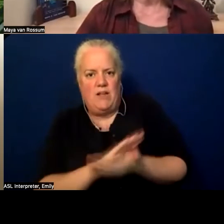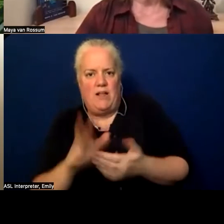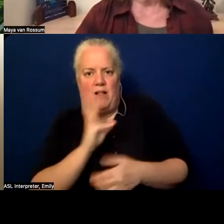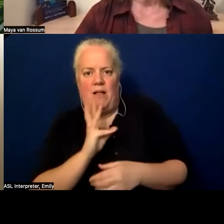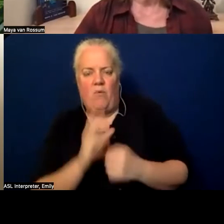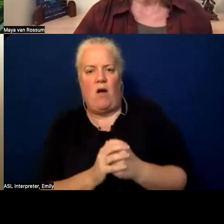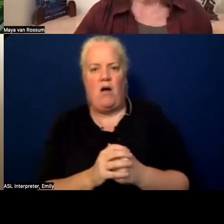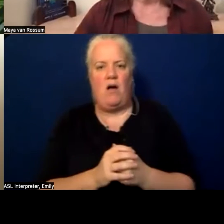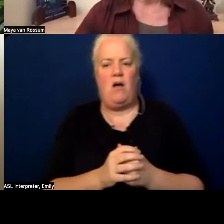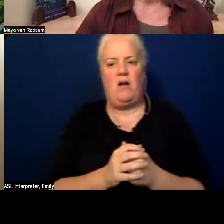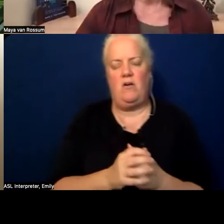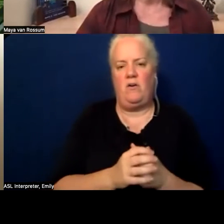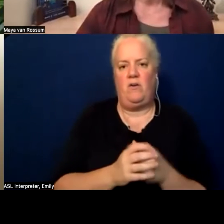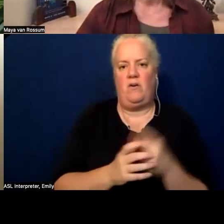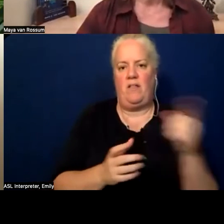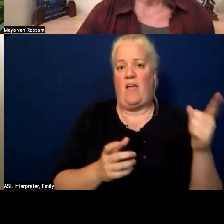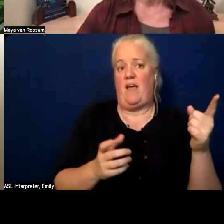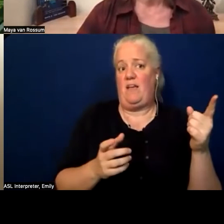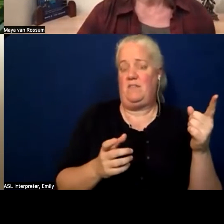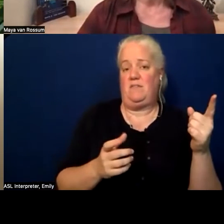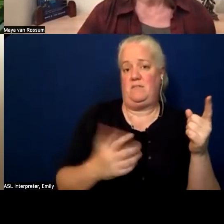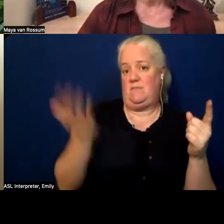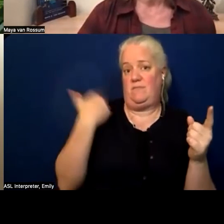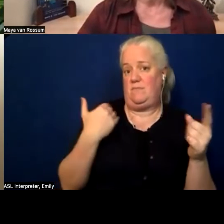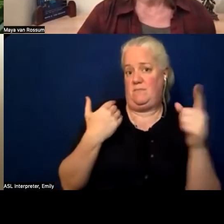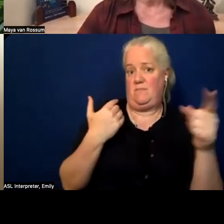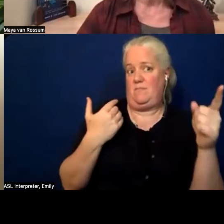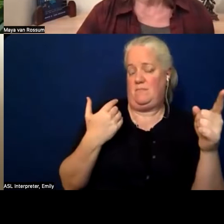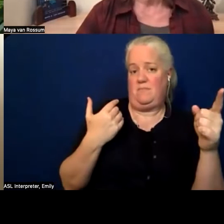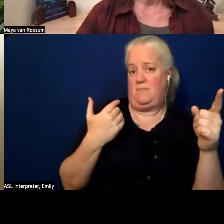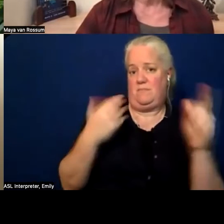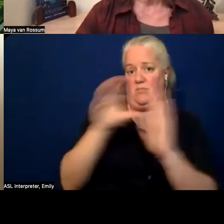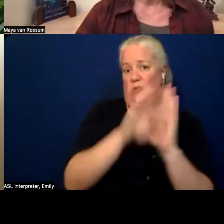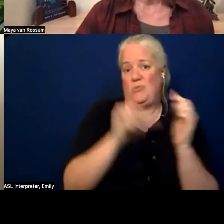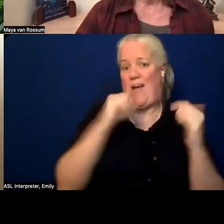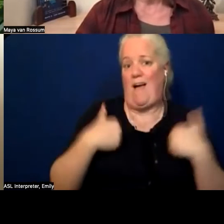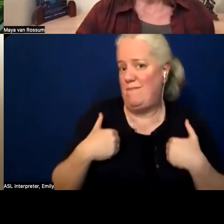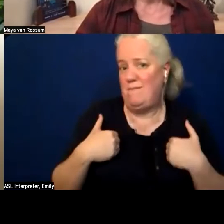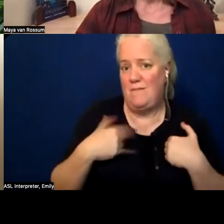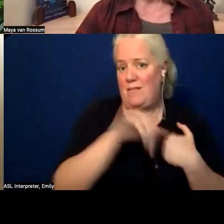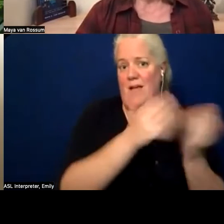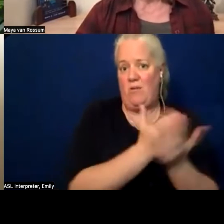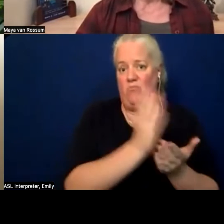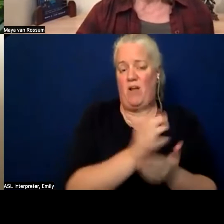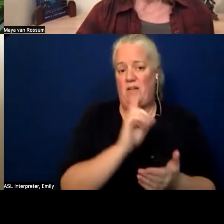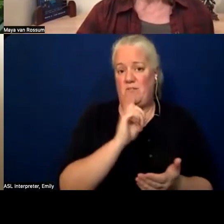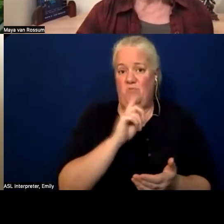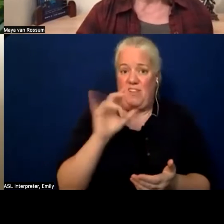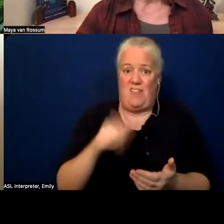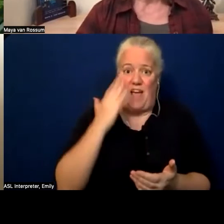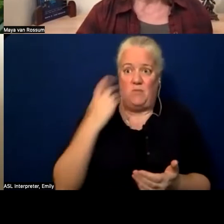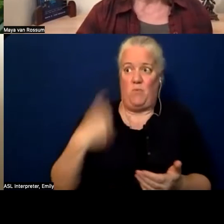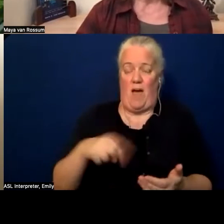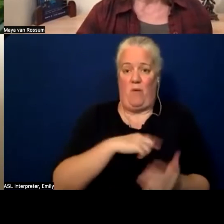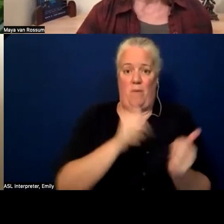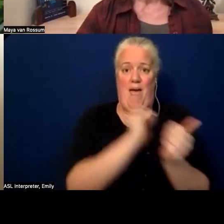regulatory context. And that's part of what this is for. I have a follow-on